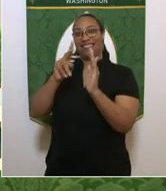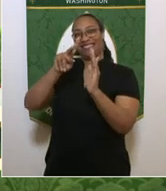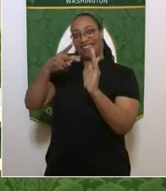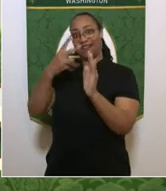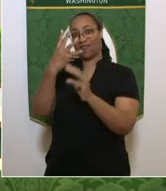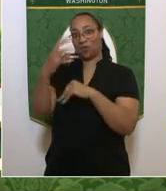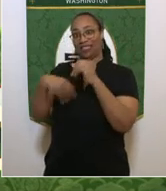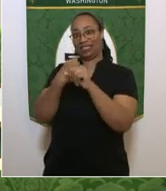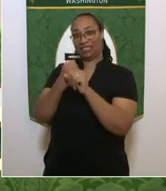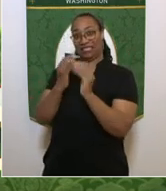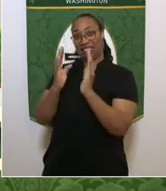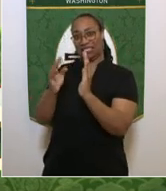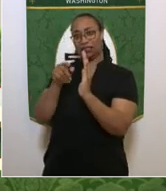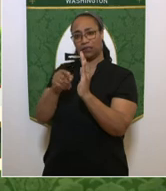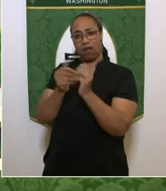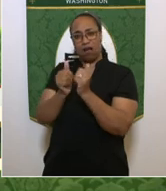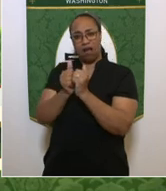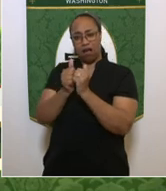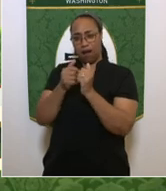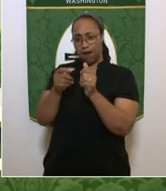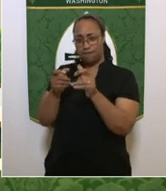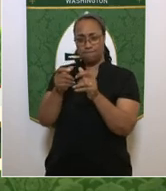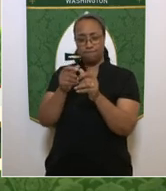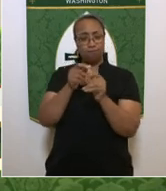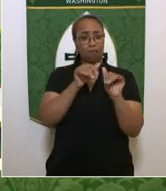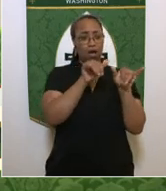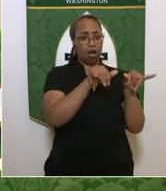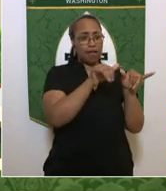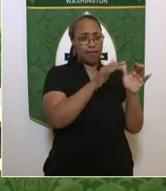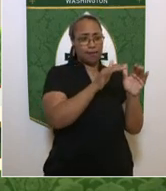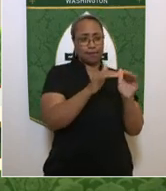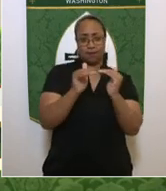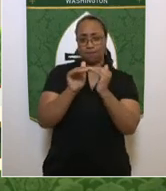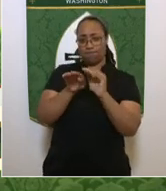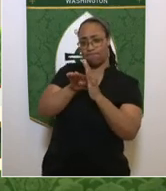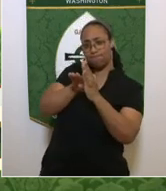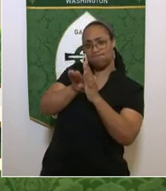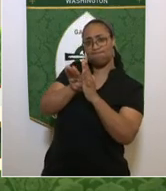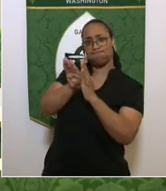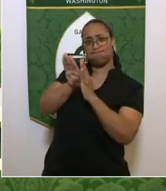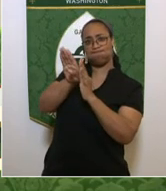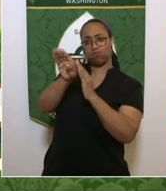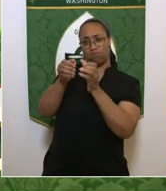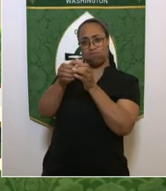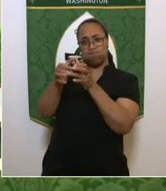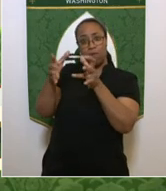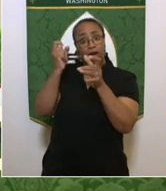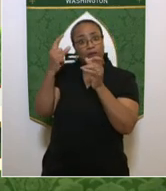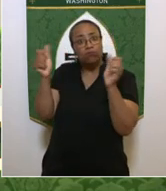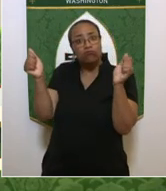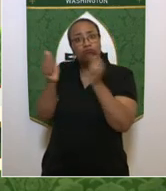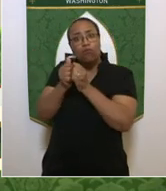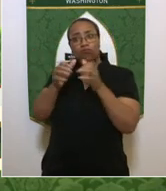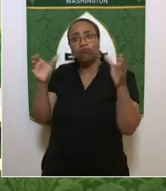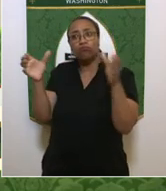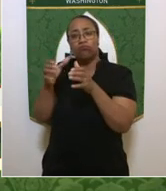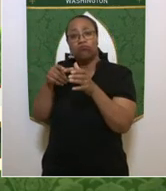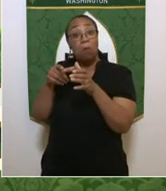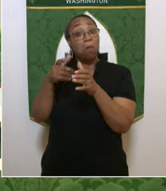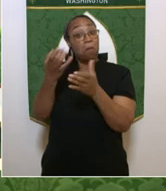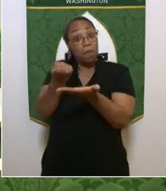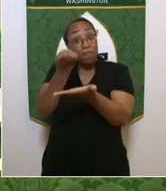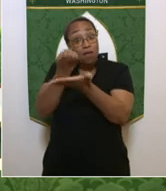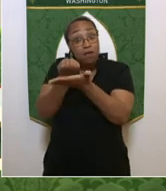a really hot economy. I know you are learning about economics as well in our city, where we